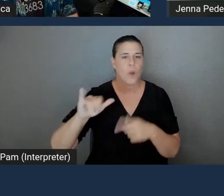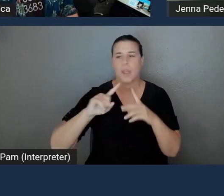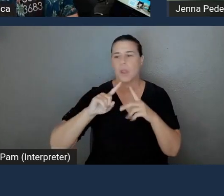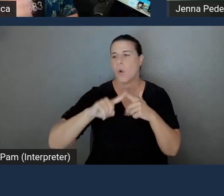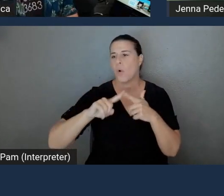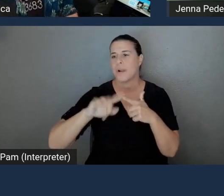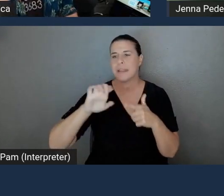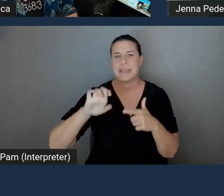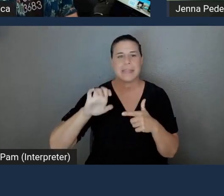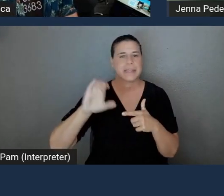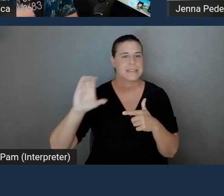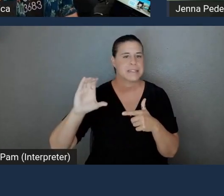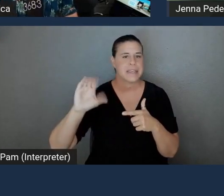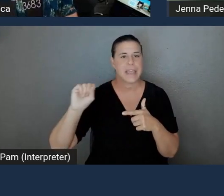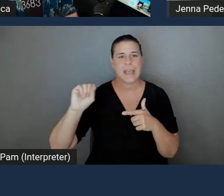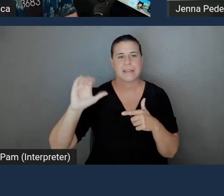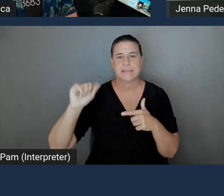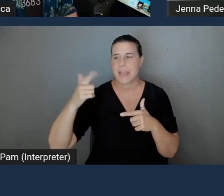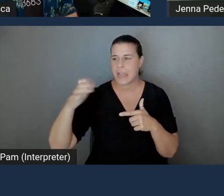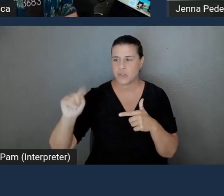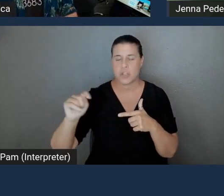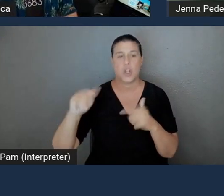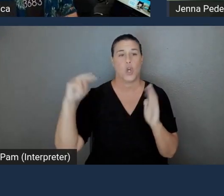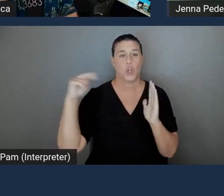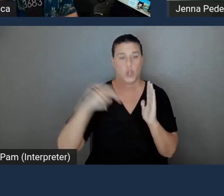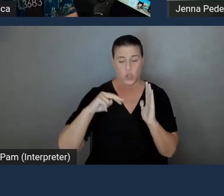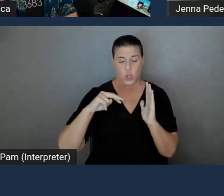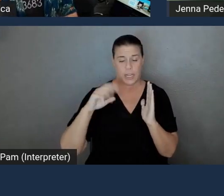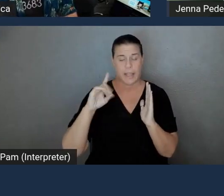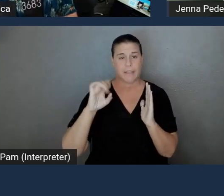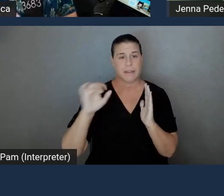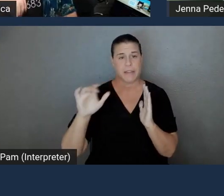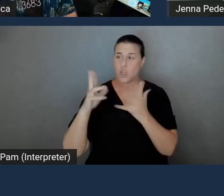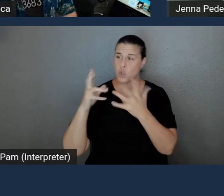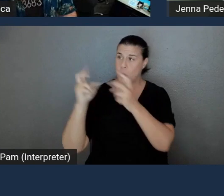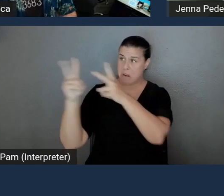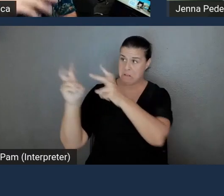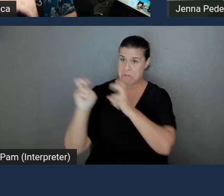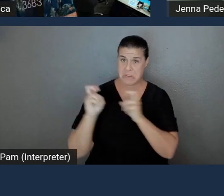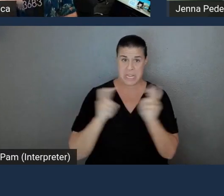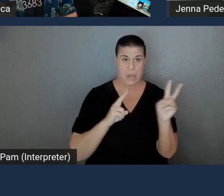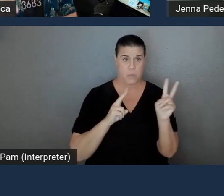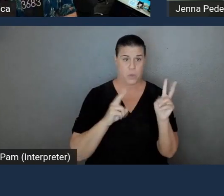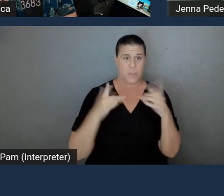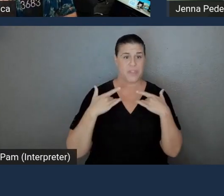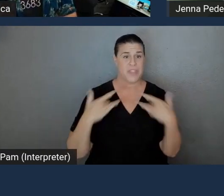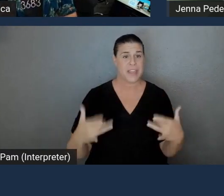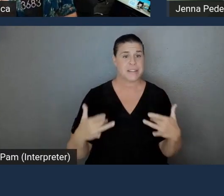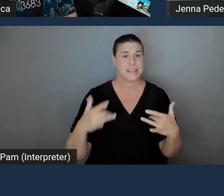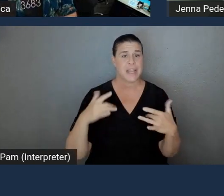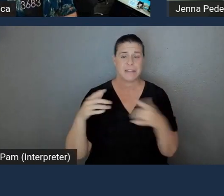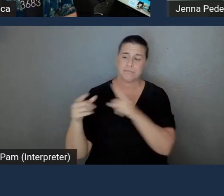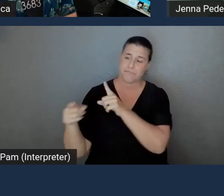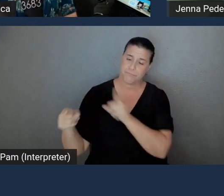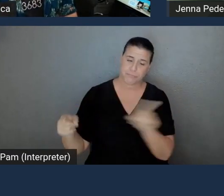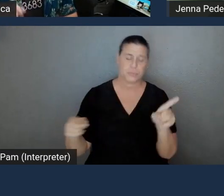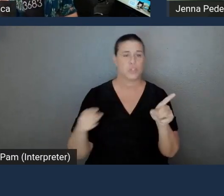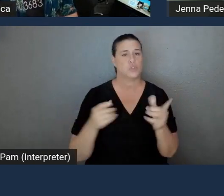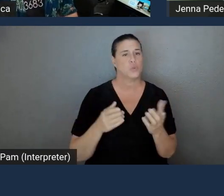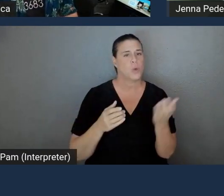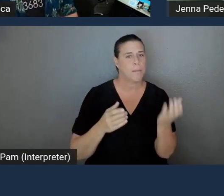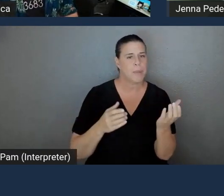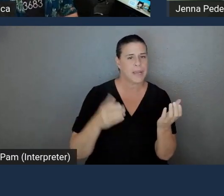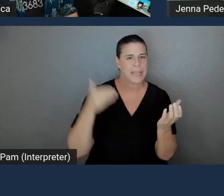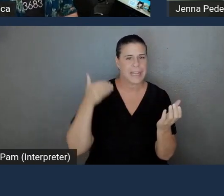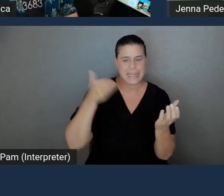ECS agent, if you go to our documentation and look to download one of those agents, they will usually direct you to a bucket nearest to you by